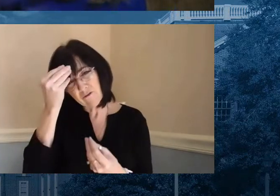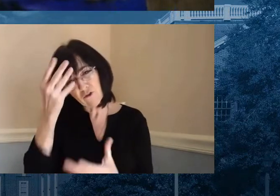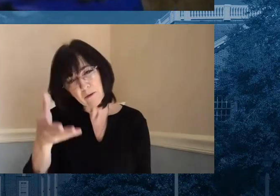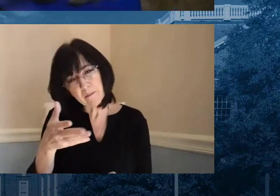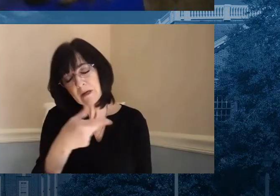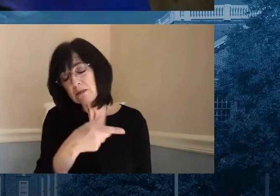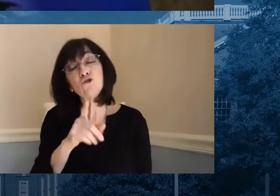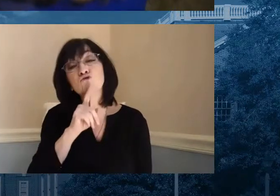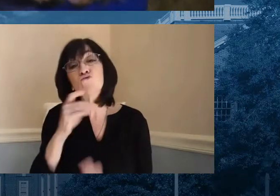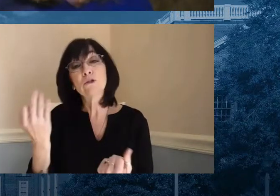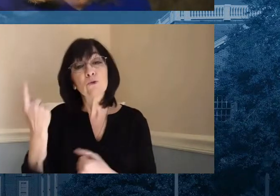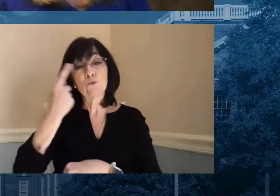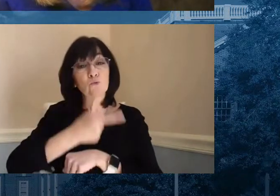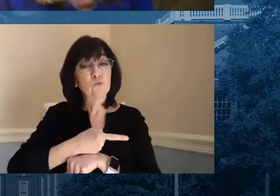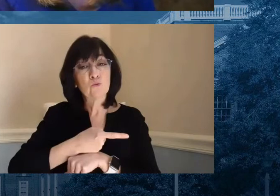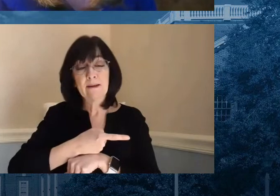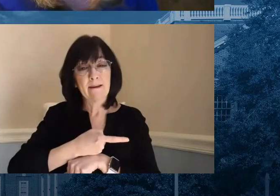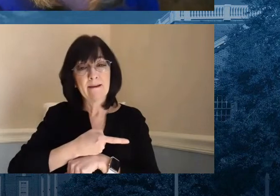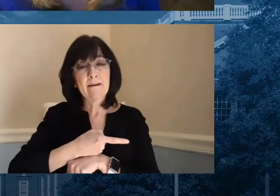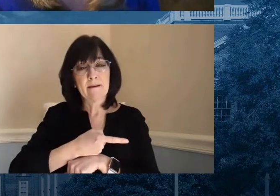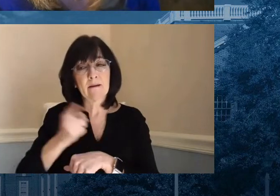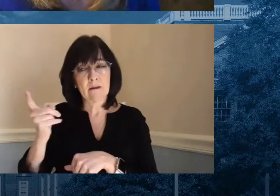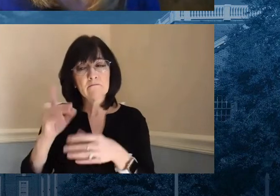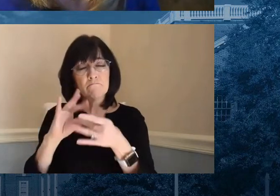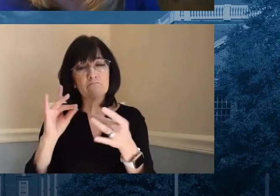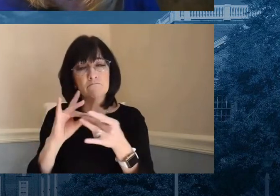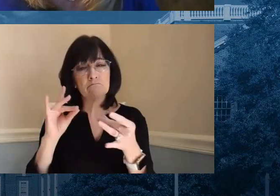up today is that there's not